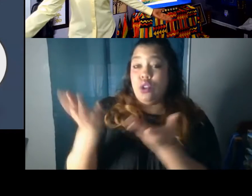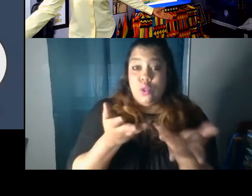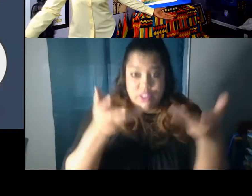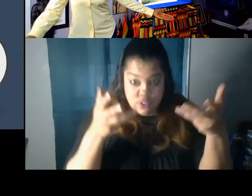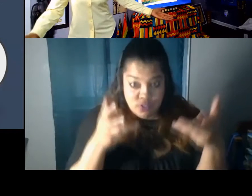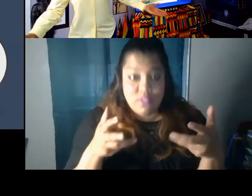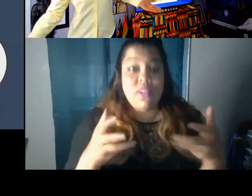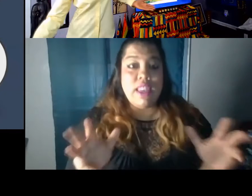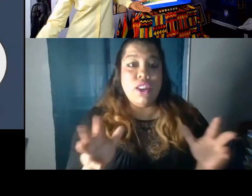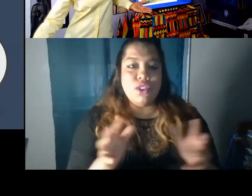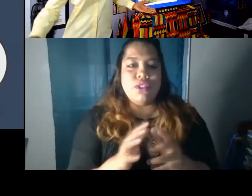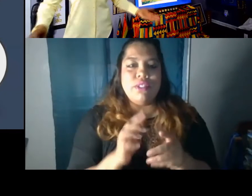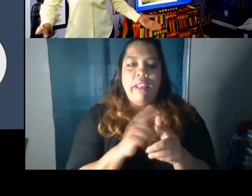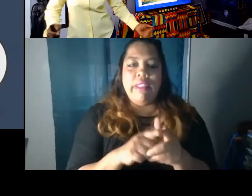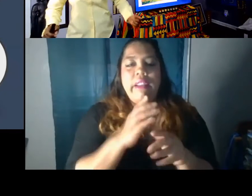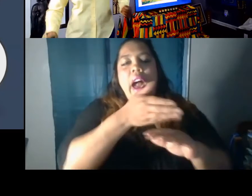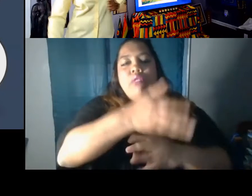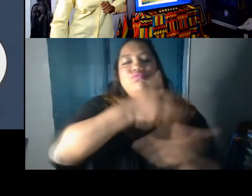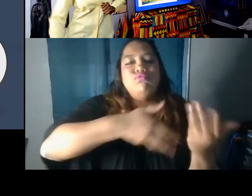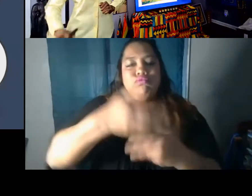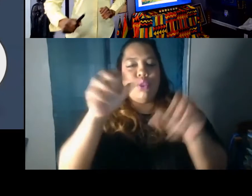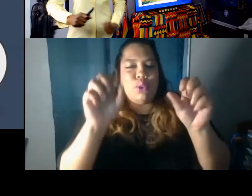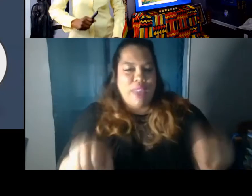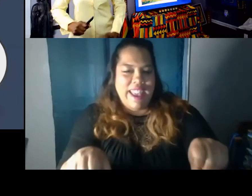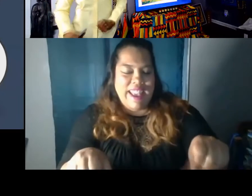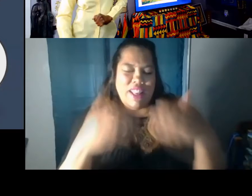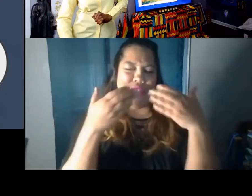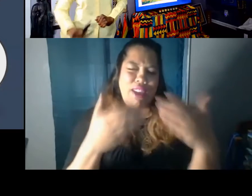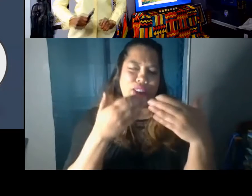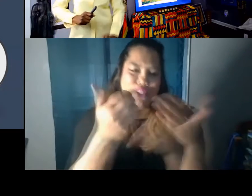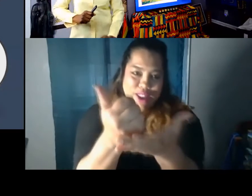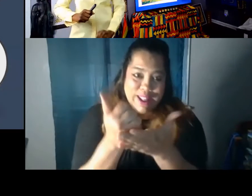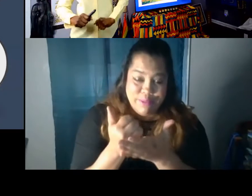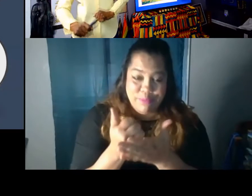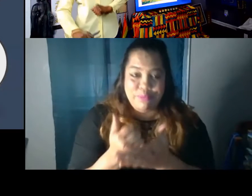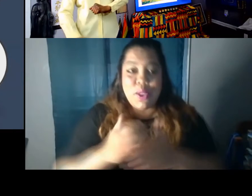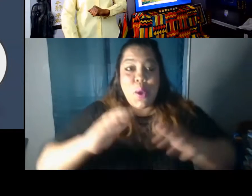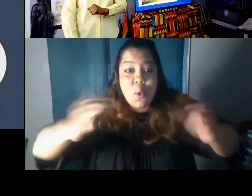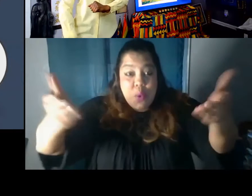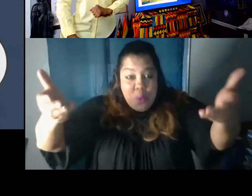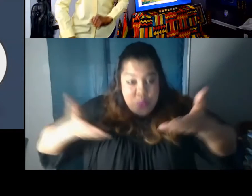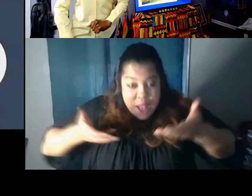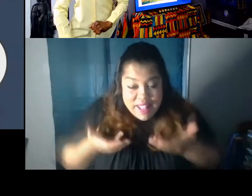Welcome to the Center for Spiritual Living, Greater Baltimore's